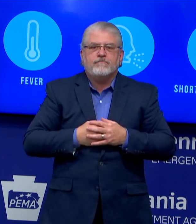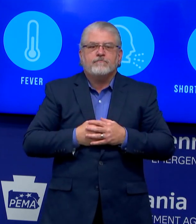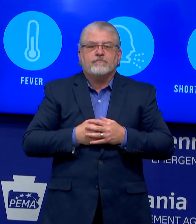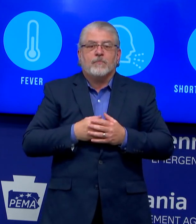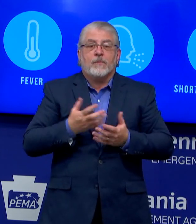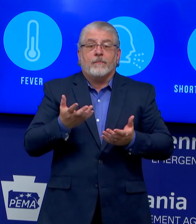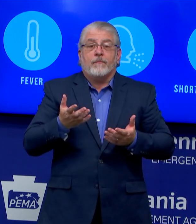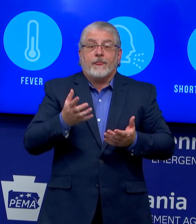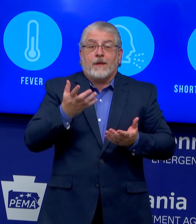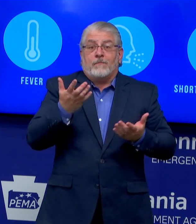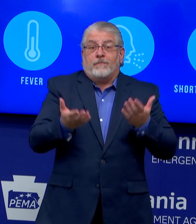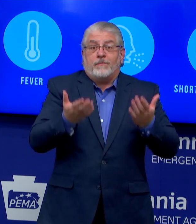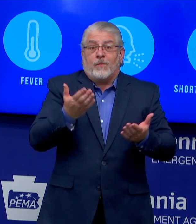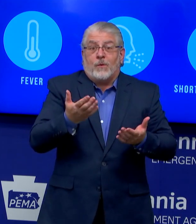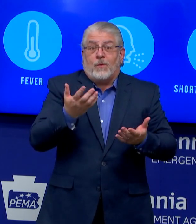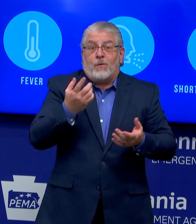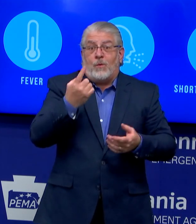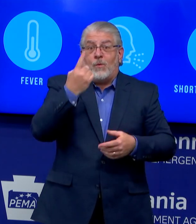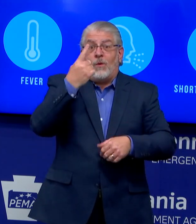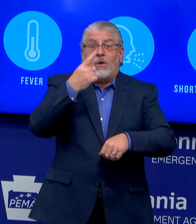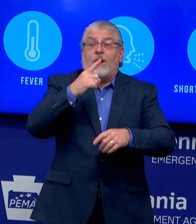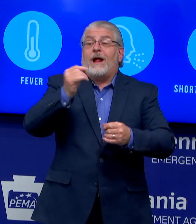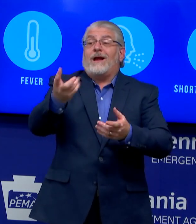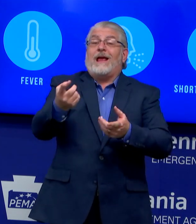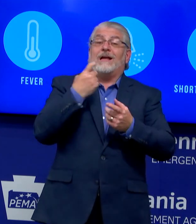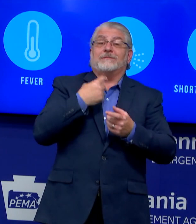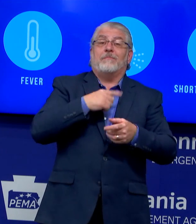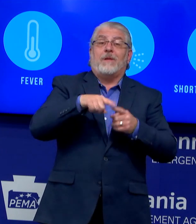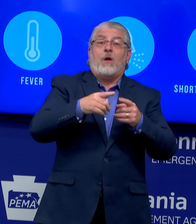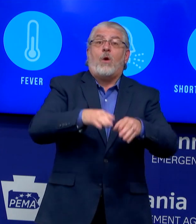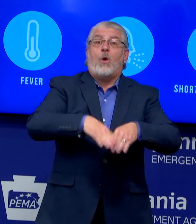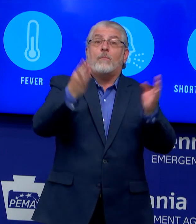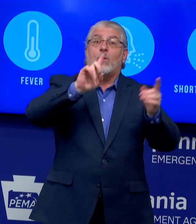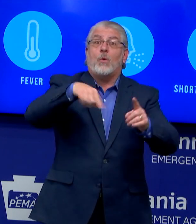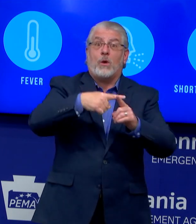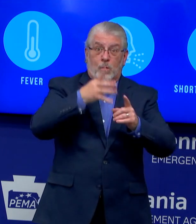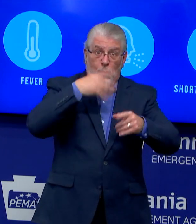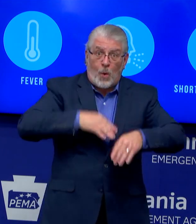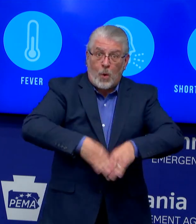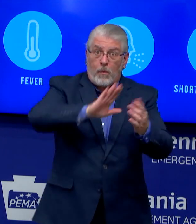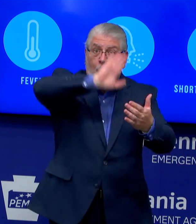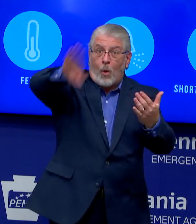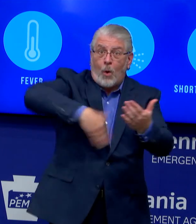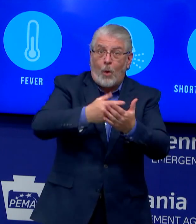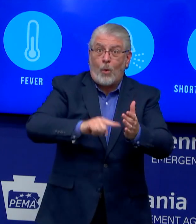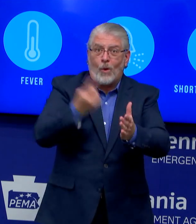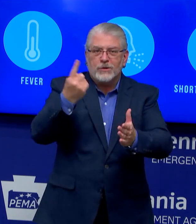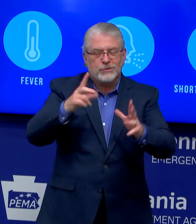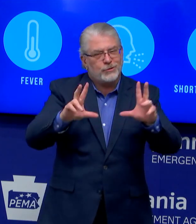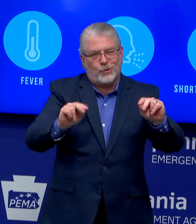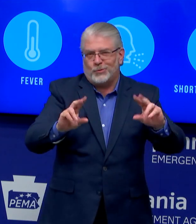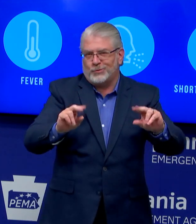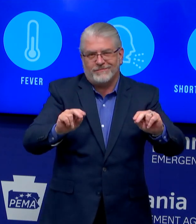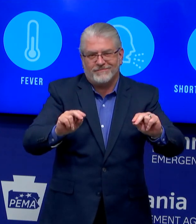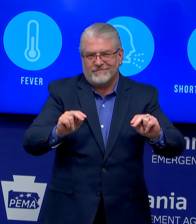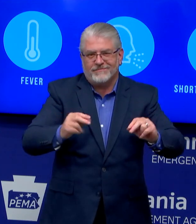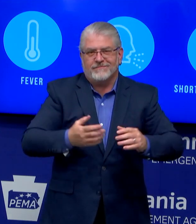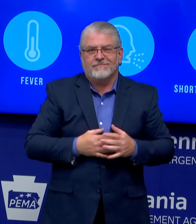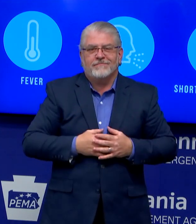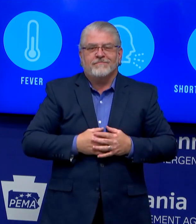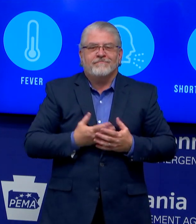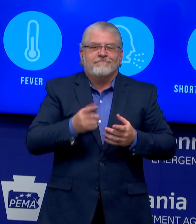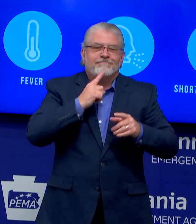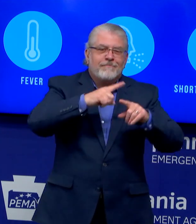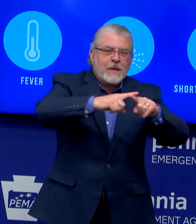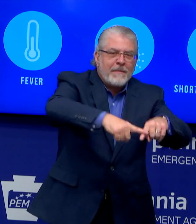a progressive fashion as we look at the numbers of cases, the numbers of new cases, the percentage of